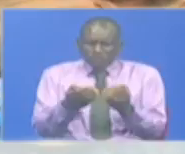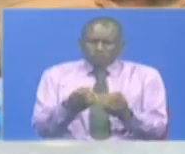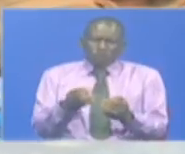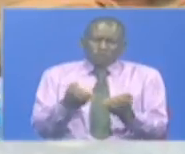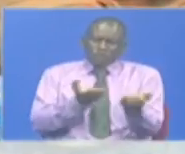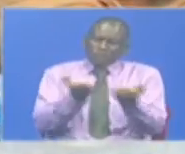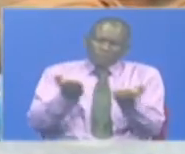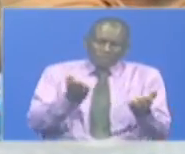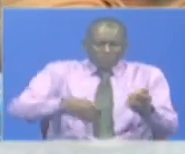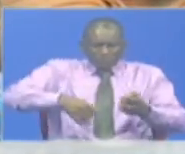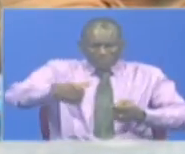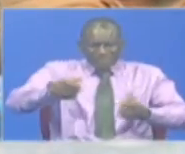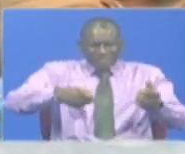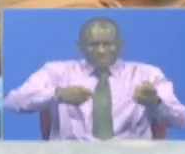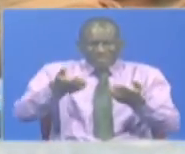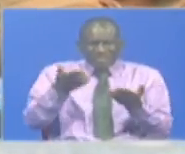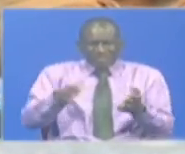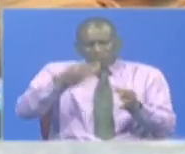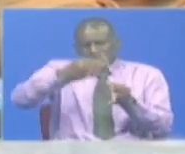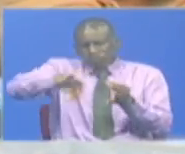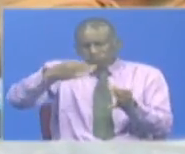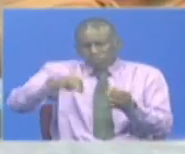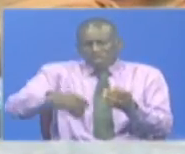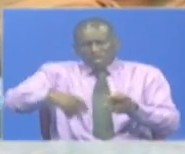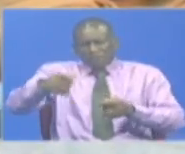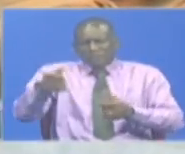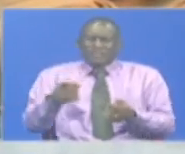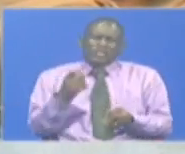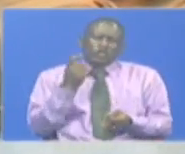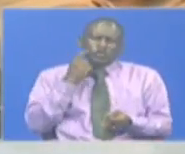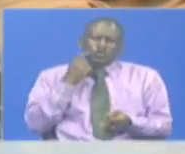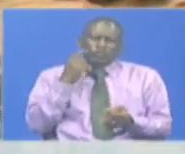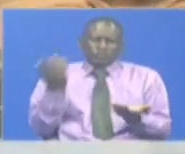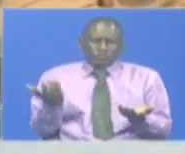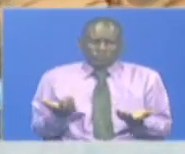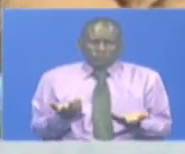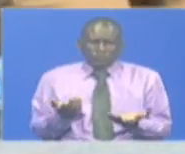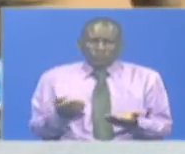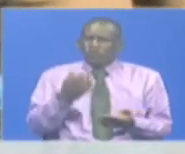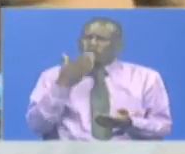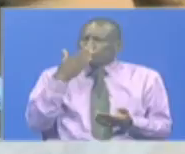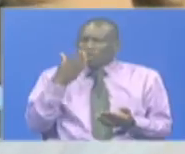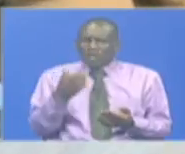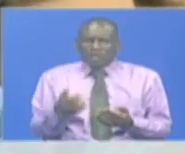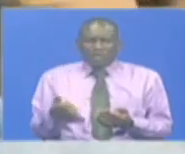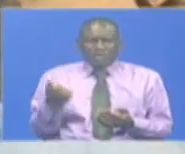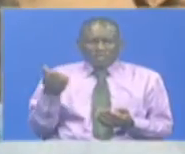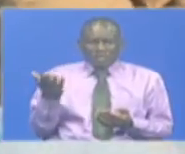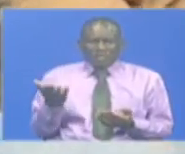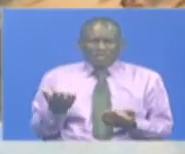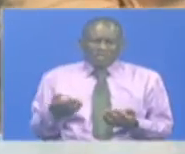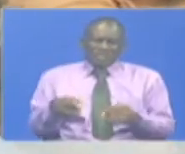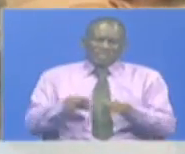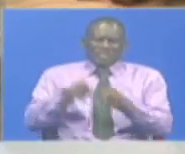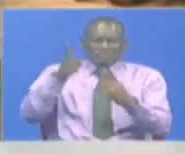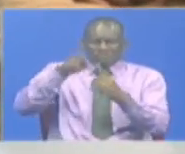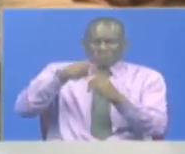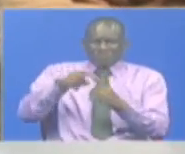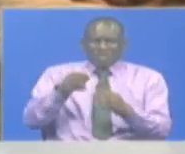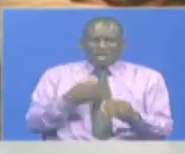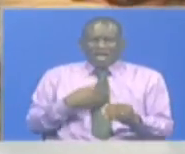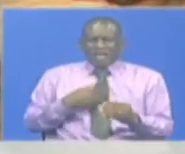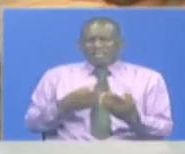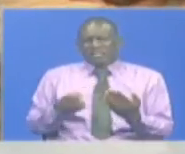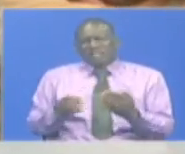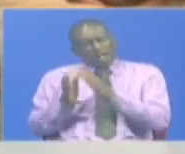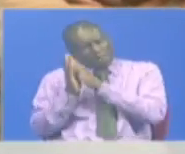uzauza mboga na uzauza sukari. Hapa tu kwa nyumba iko na kama kibanda. Naweka kitanda alafu nafanya